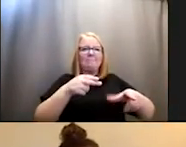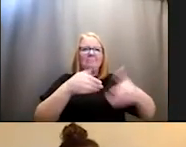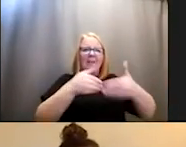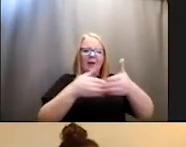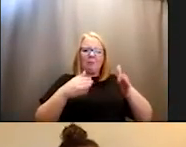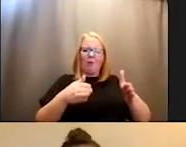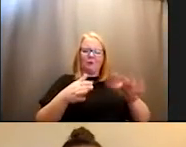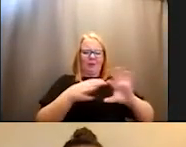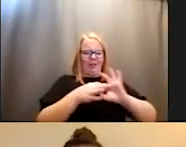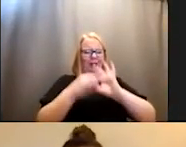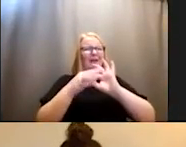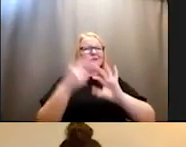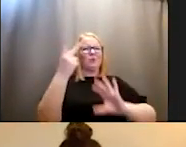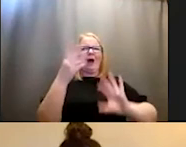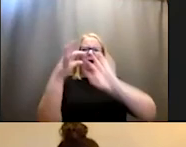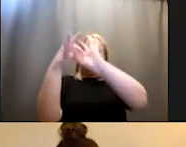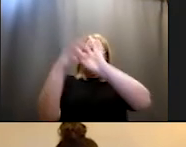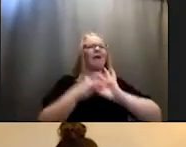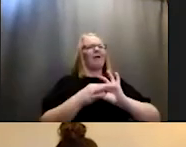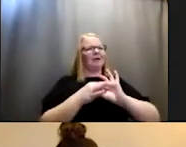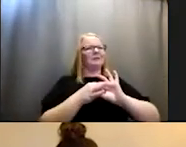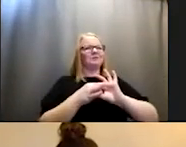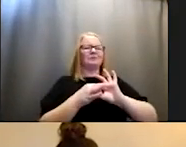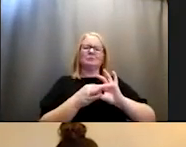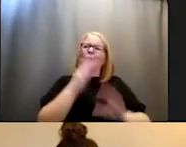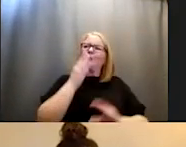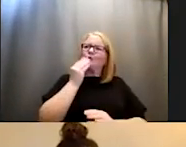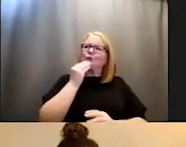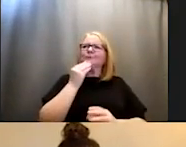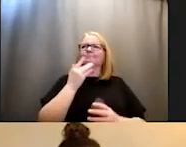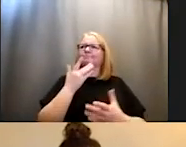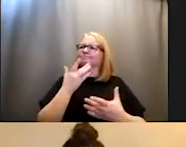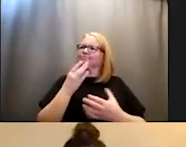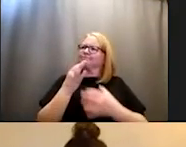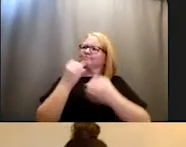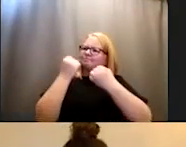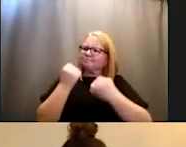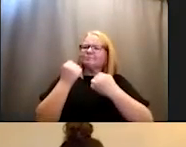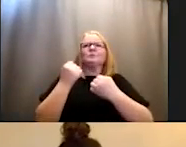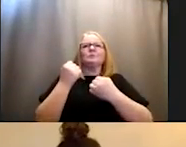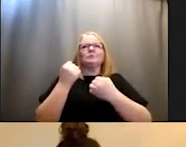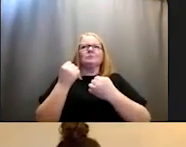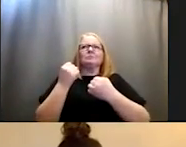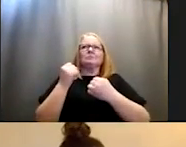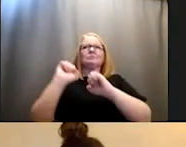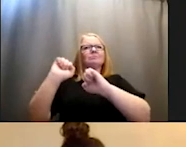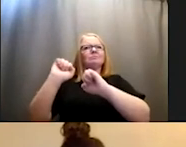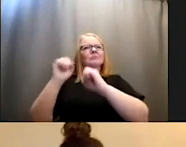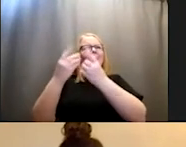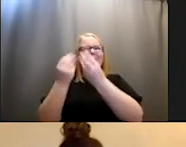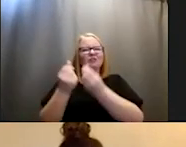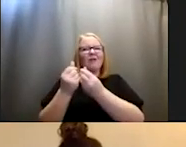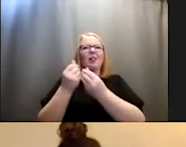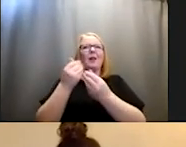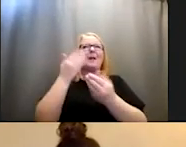materials. She said herself that she used artistic materials to do her own makeup. So paint